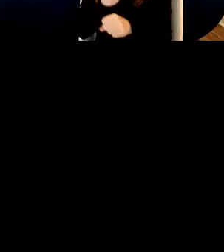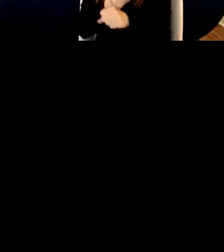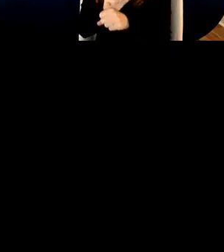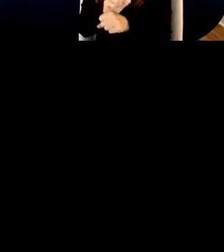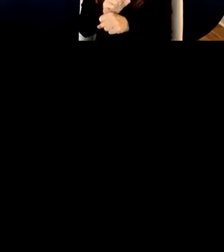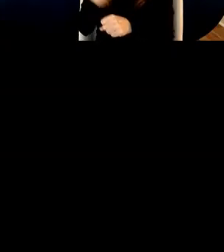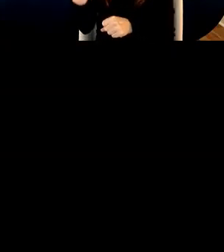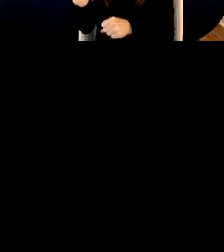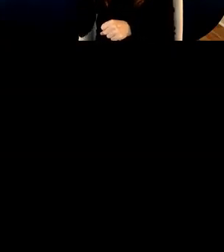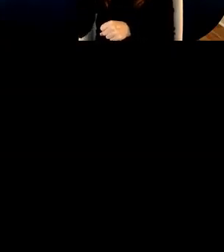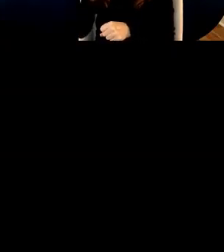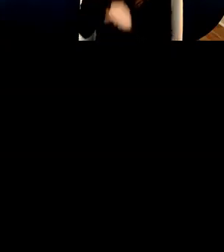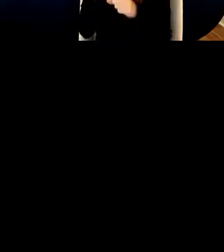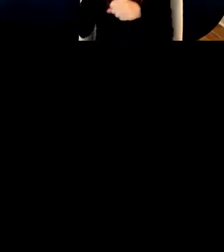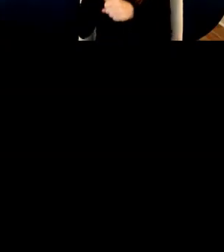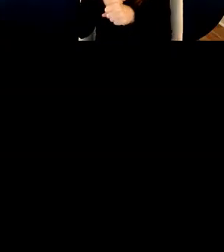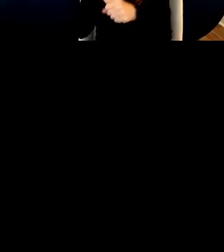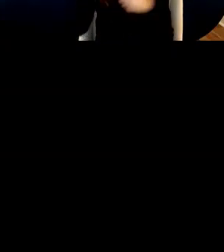it in